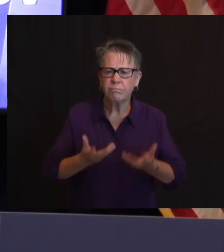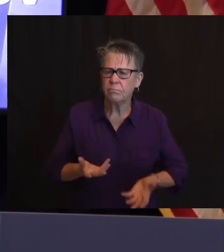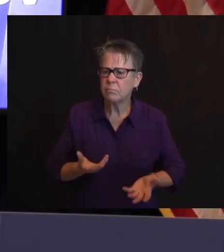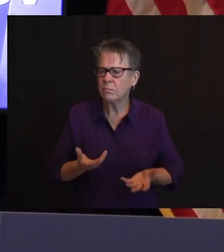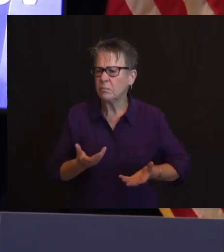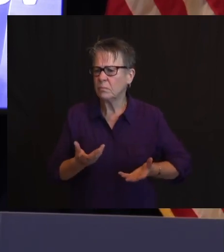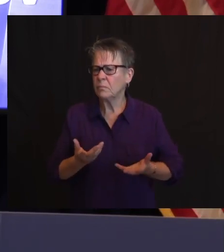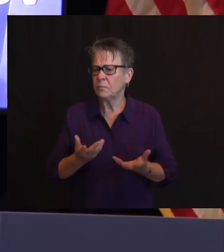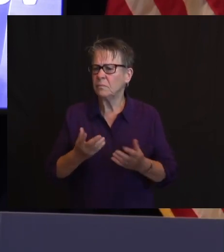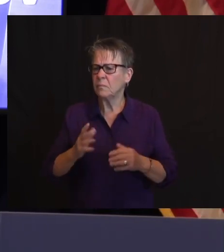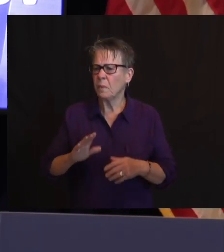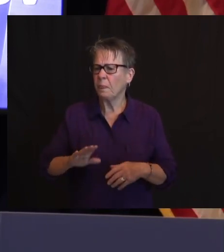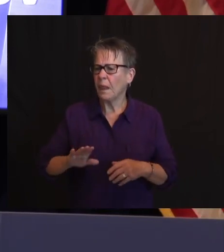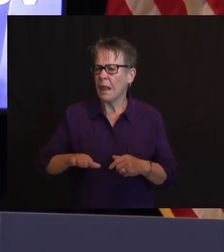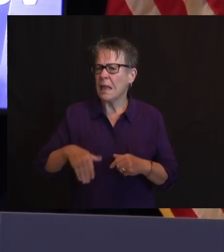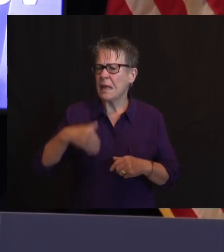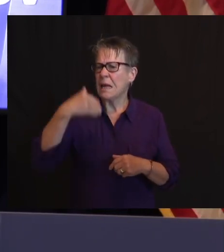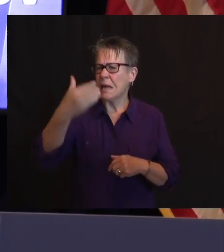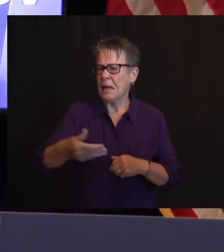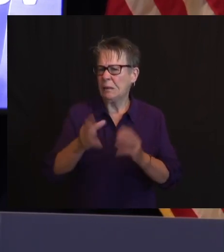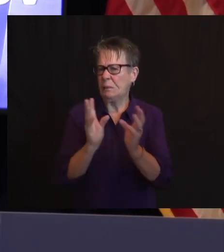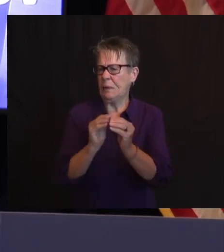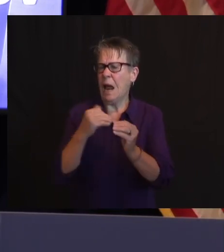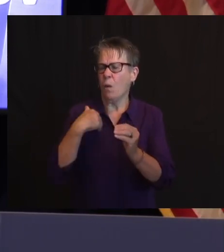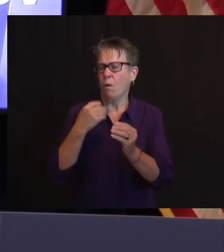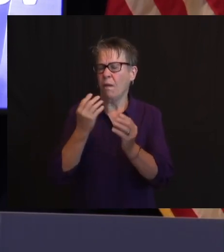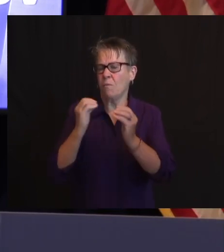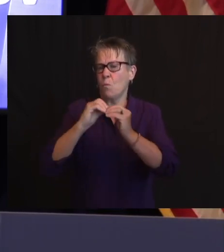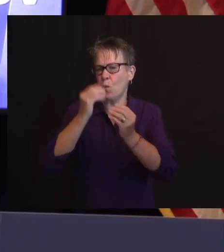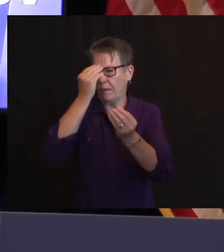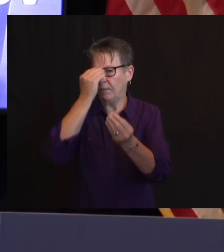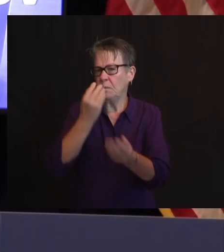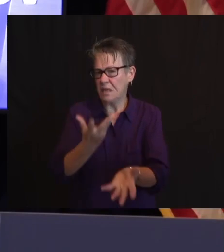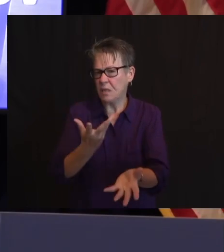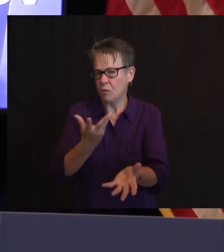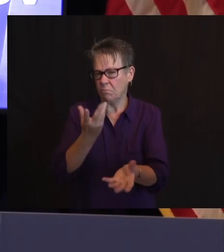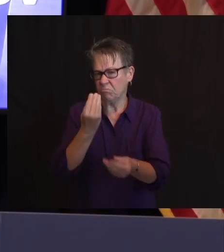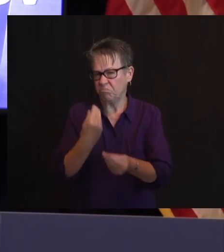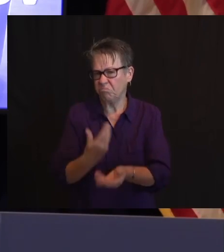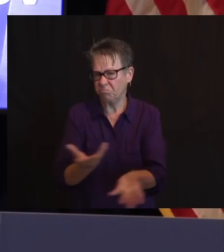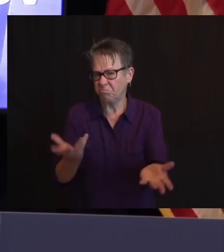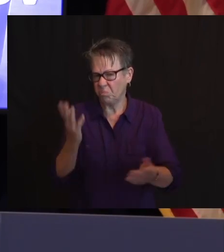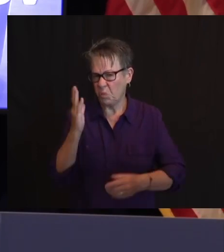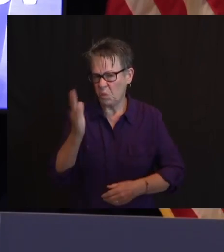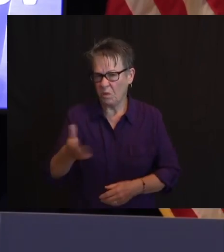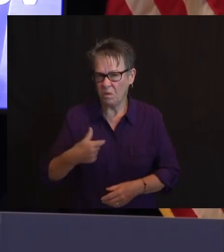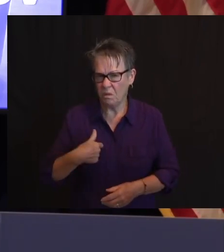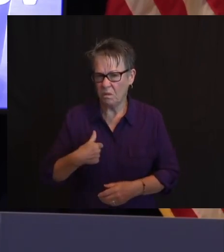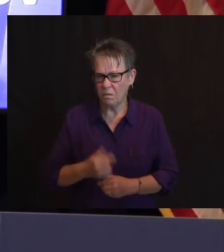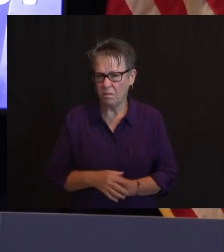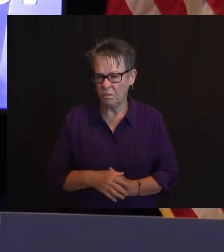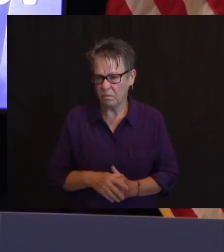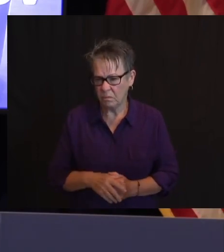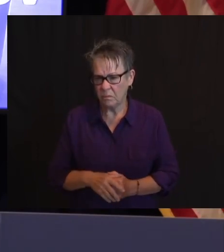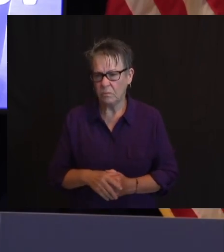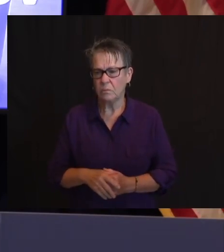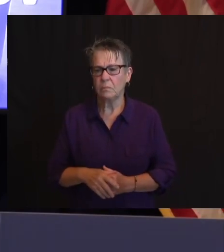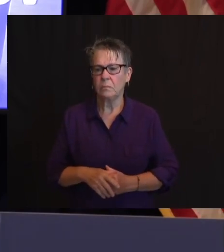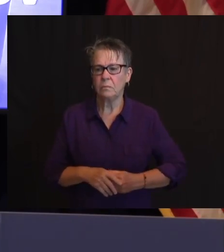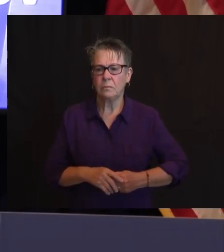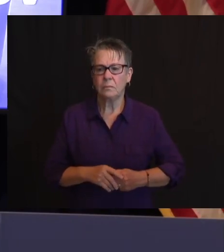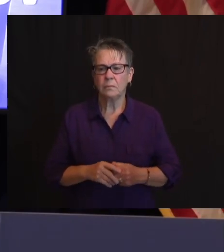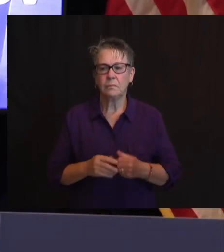on how it's going, or I can get back to you. I'm going to let Ed talk